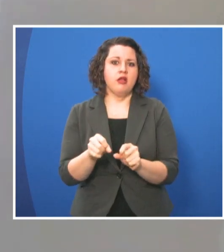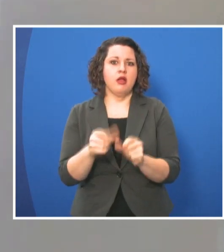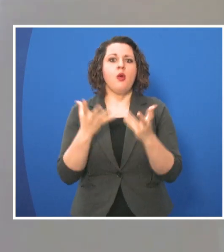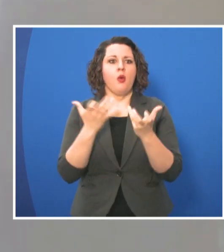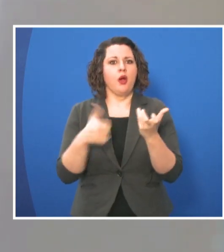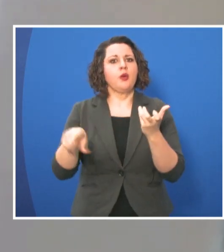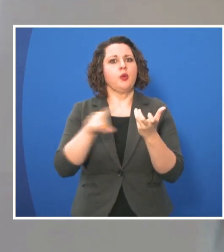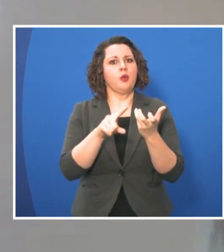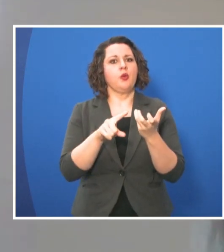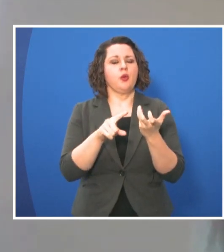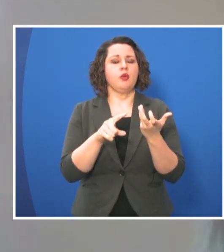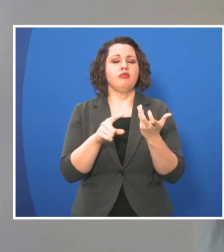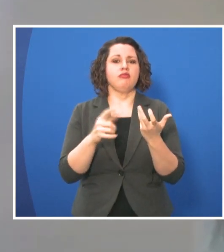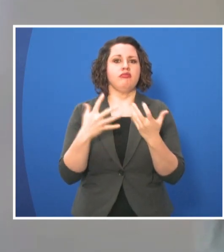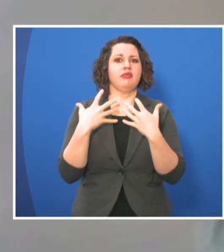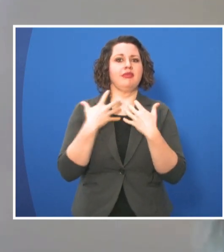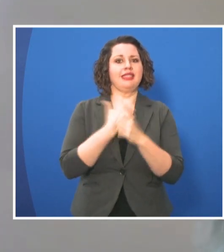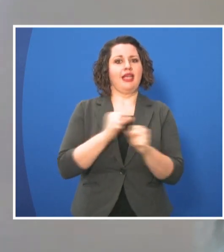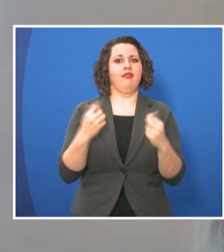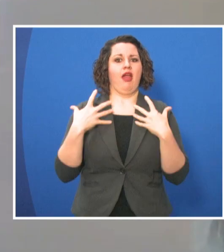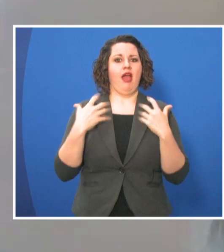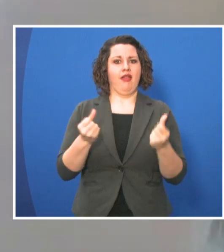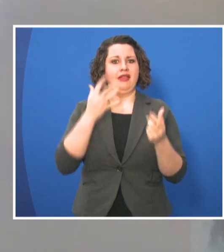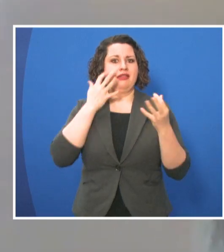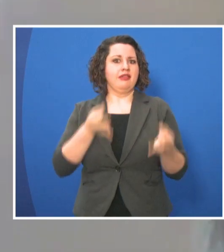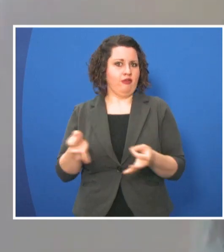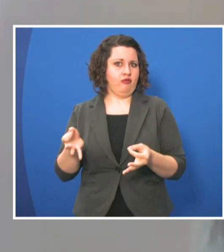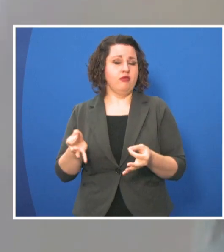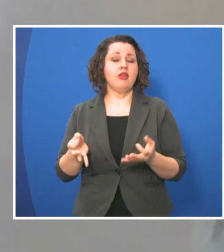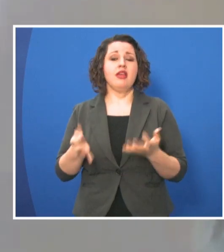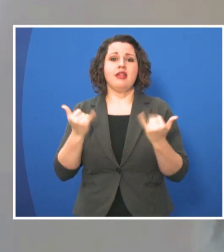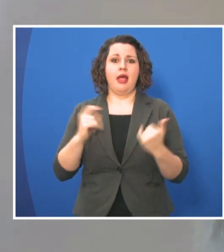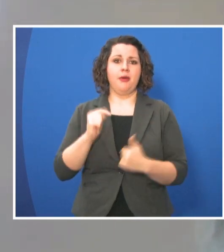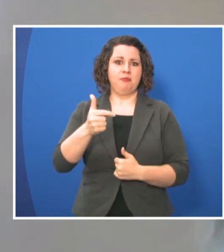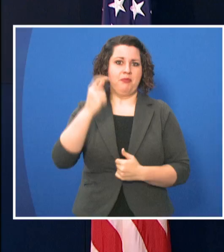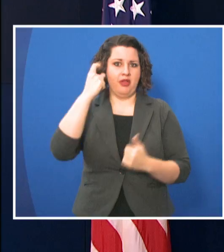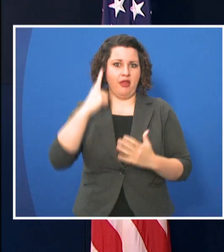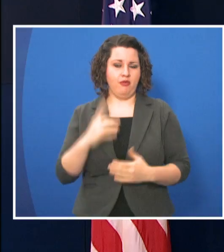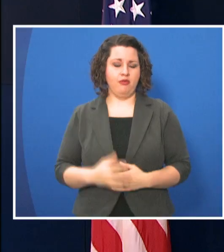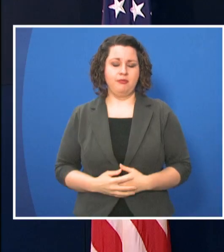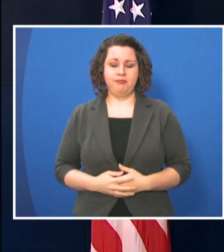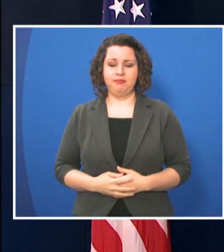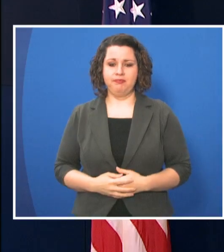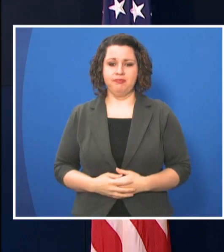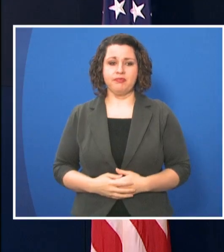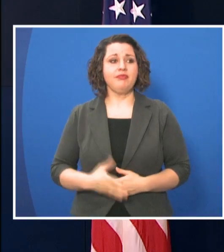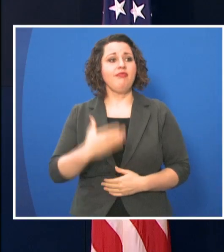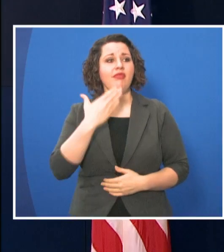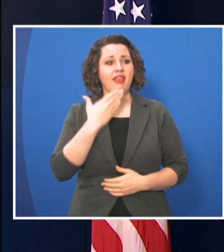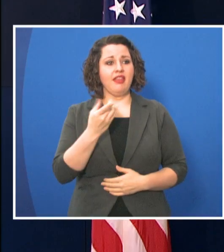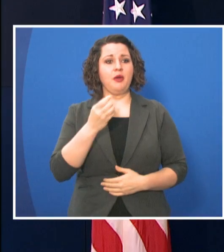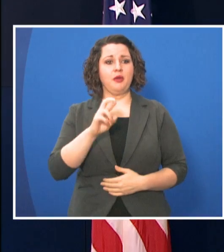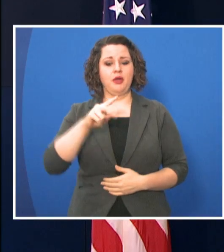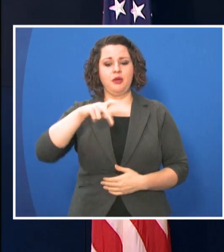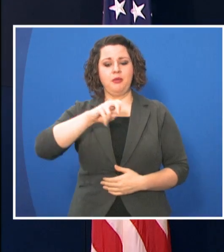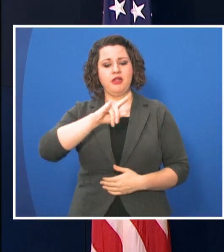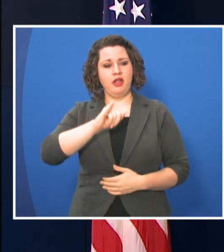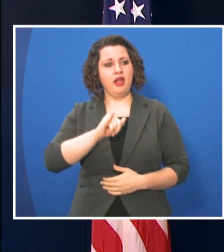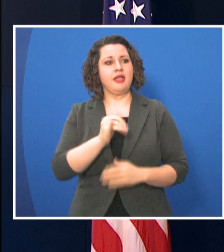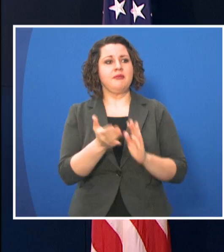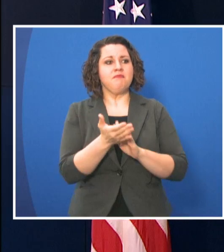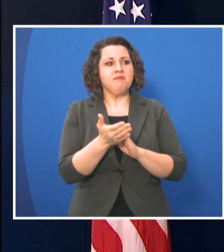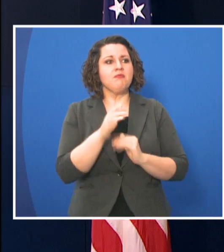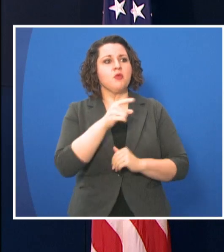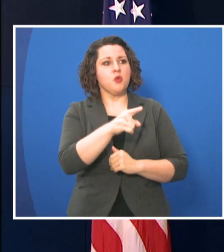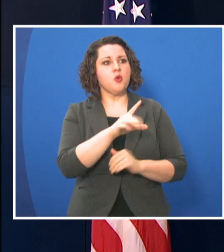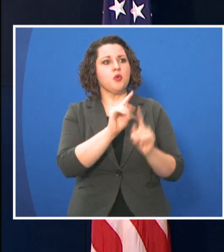safe and healthy decisions for your families. And with that, I can turn it back to you, Governor. Thank you, Dr. Padati. I want to commend you and your team